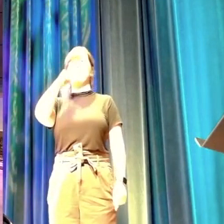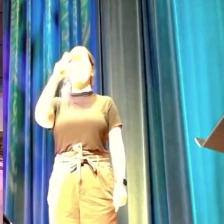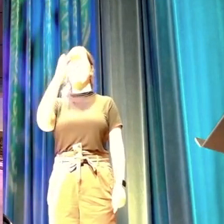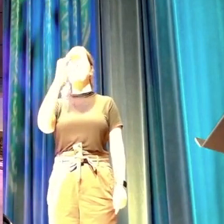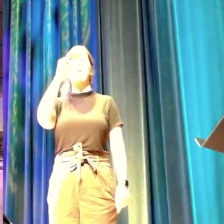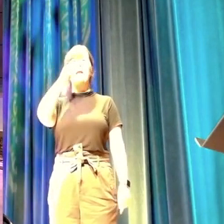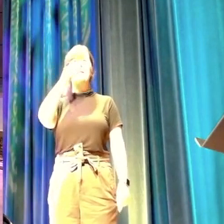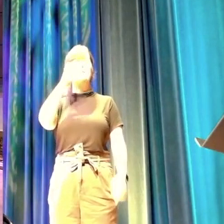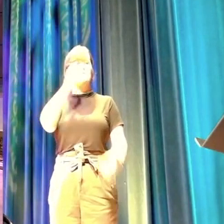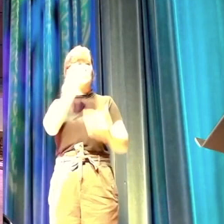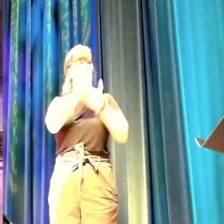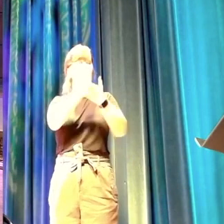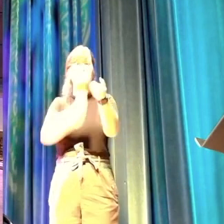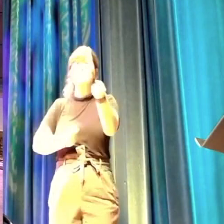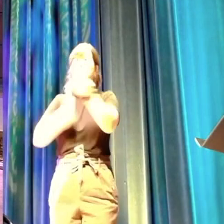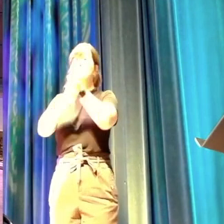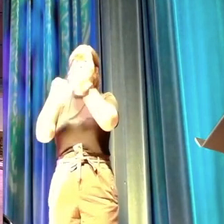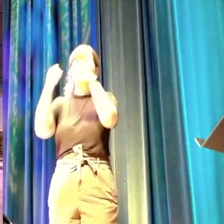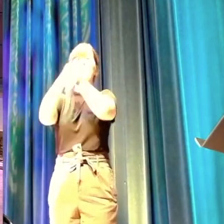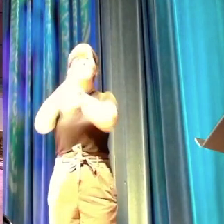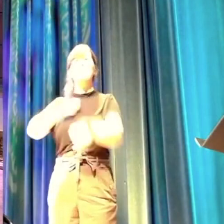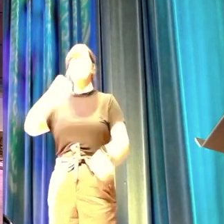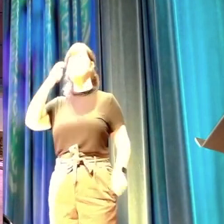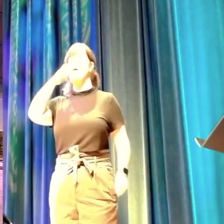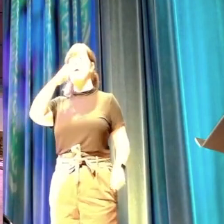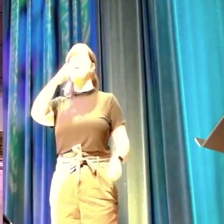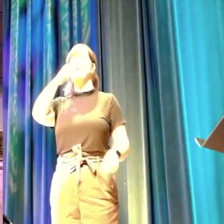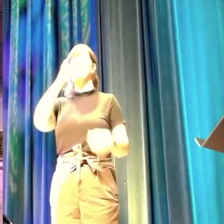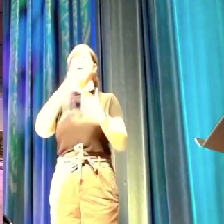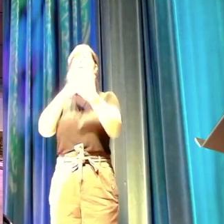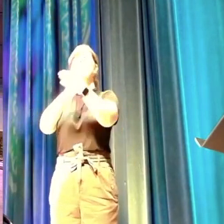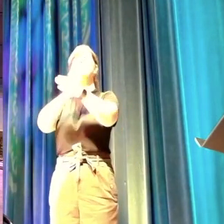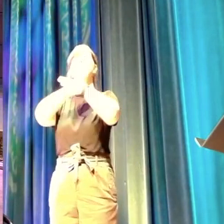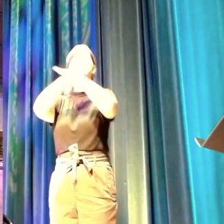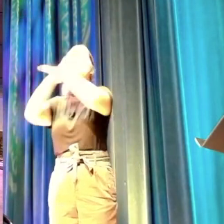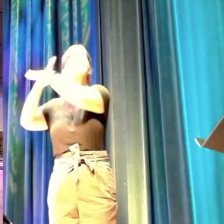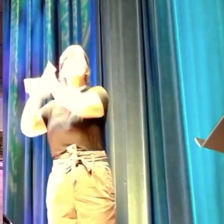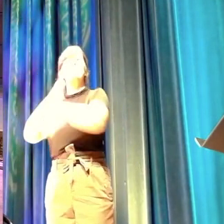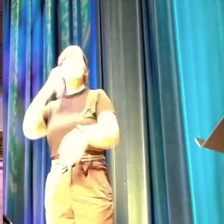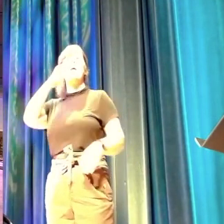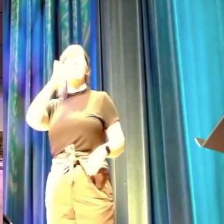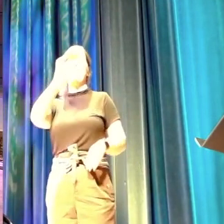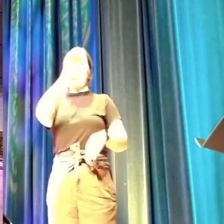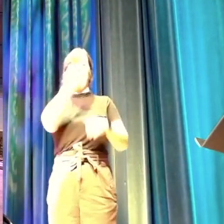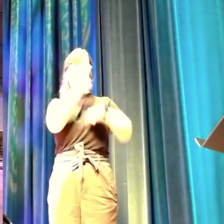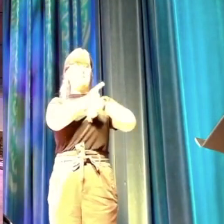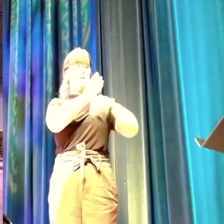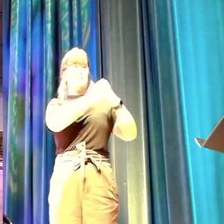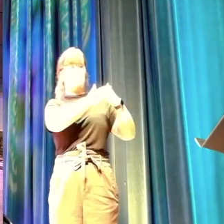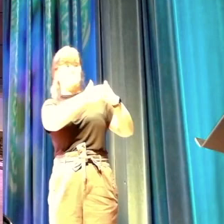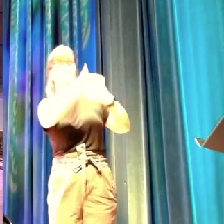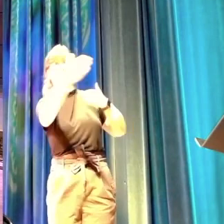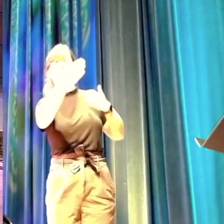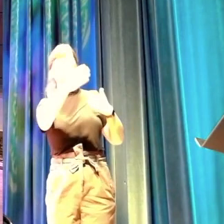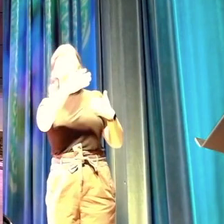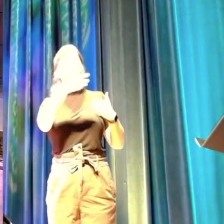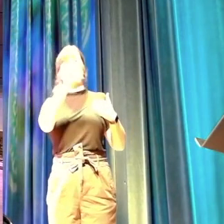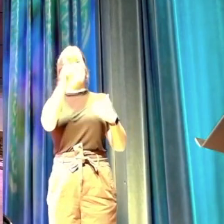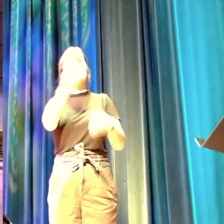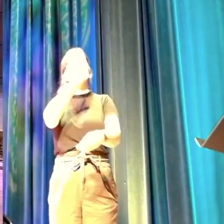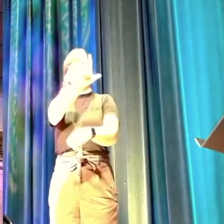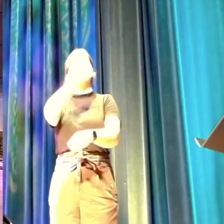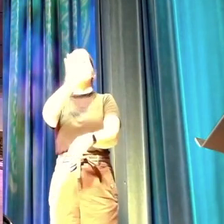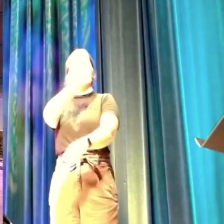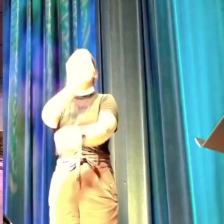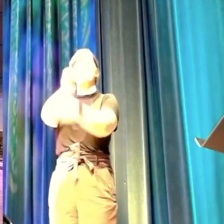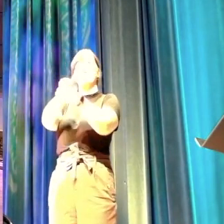and the Crusade Against Blindness. And from the day forward, the Lions Club had been working with blind and visually